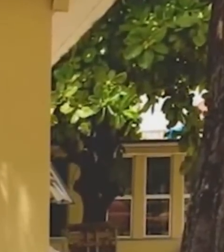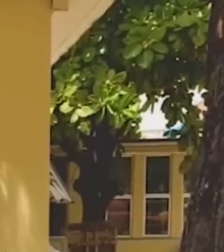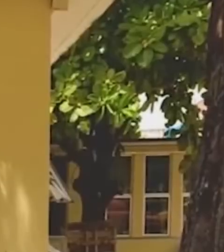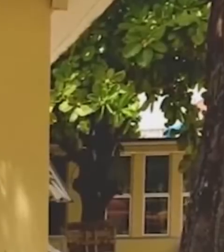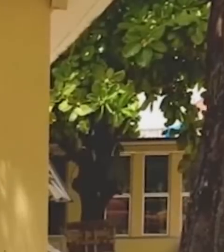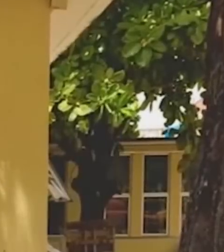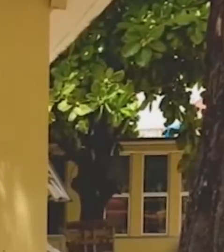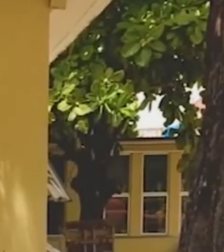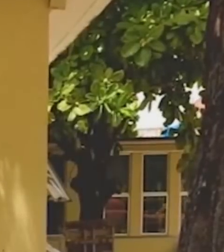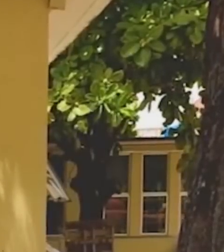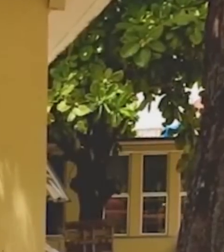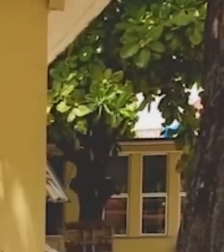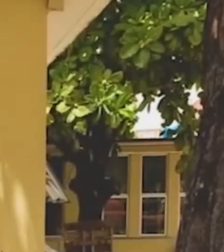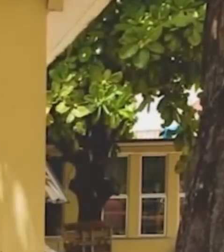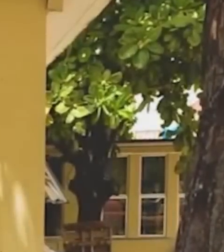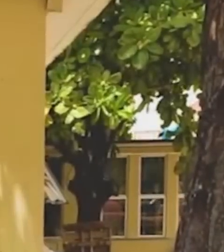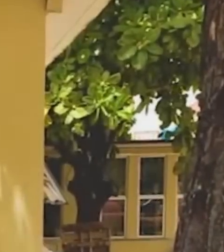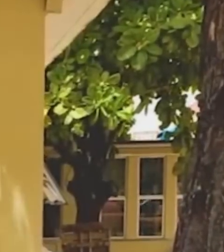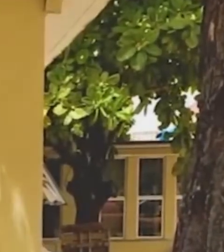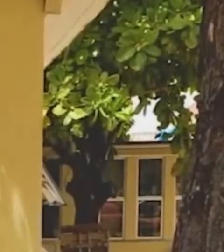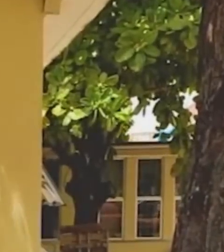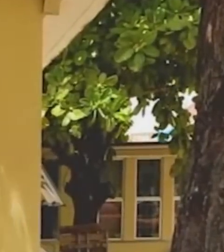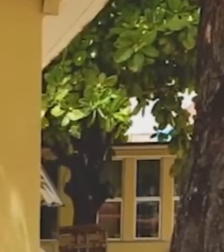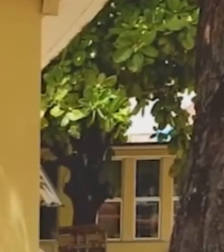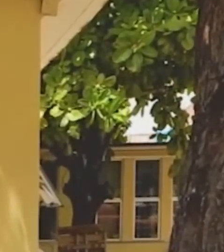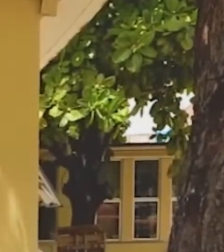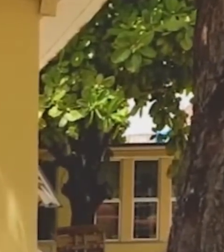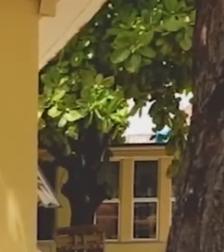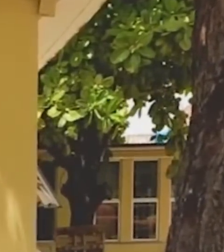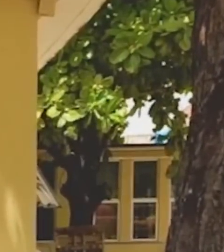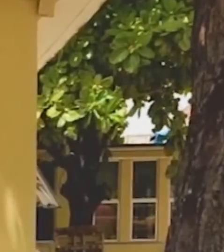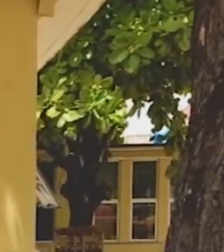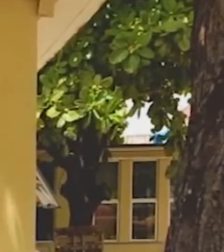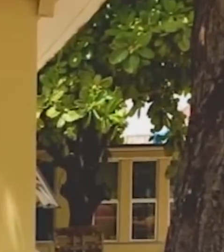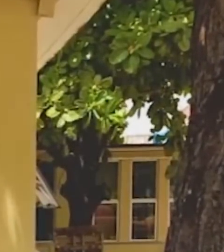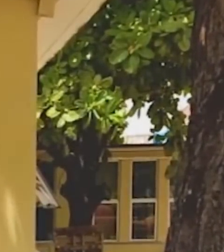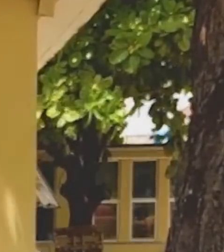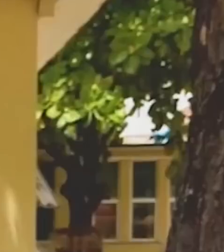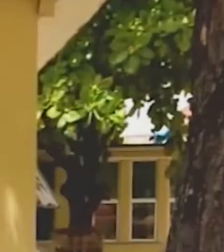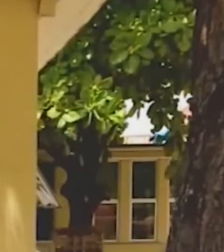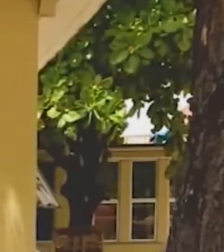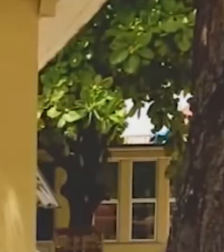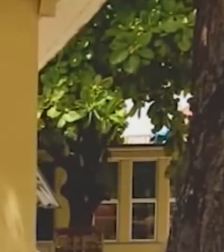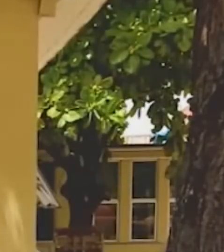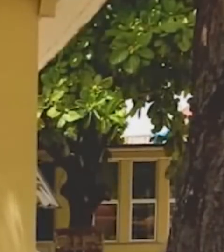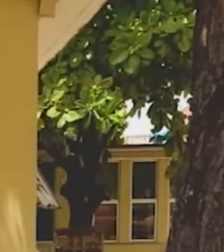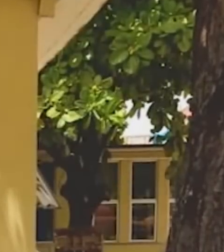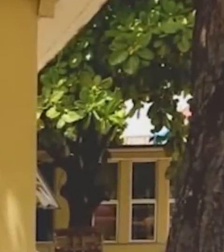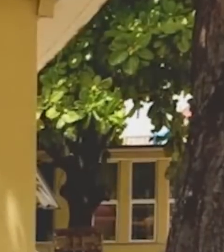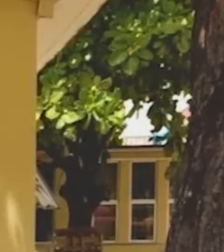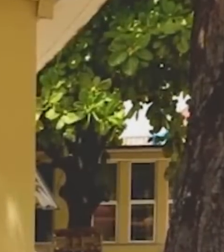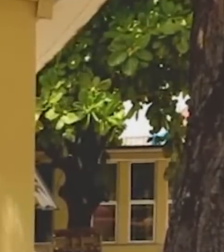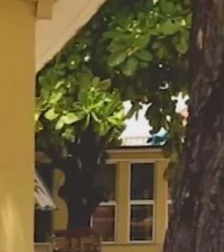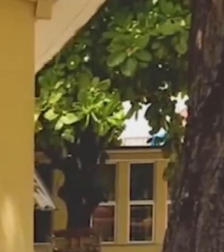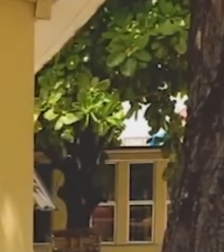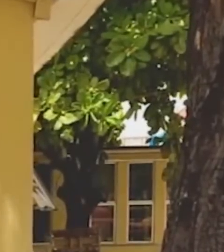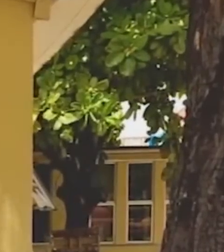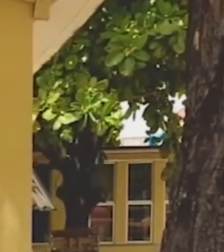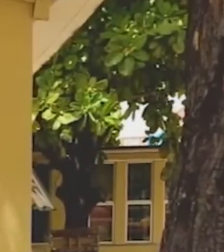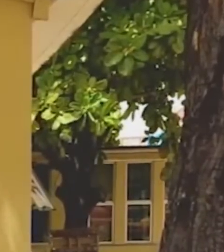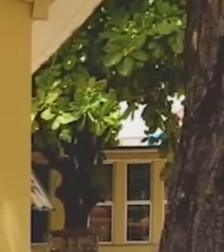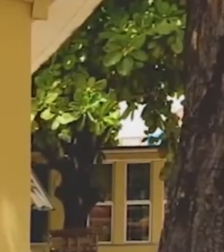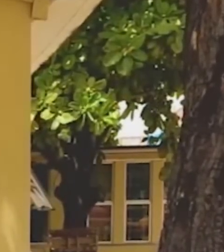patients. So it means therefore that we have lots of doctors off the floor for the regular patients going into isolation to see our